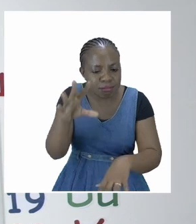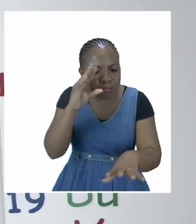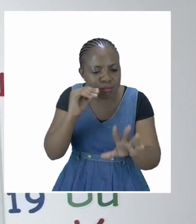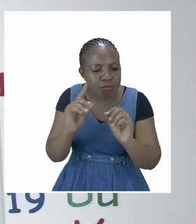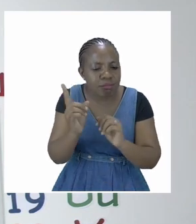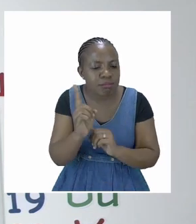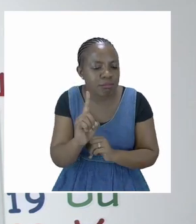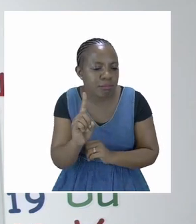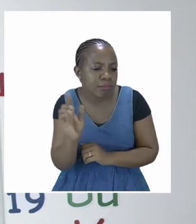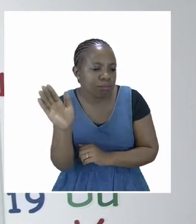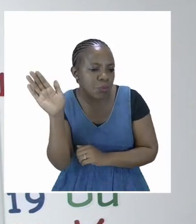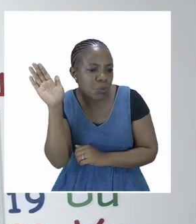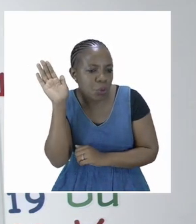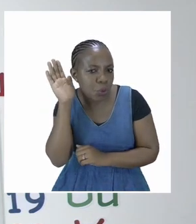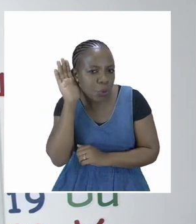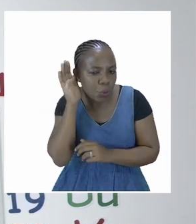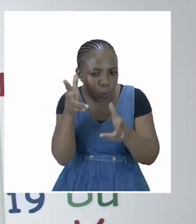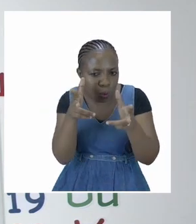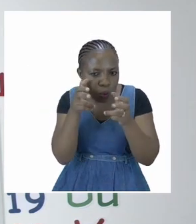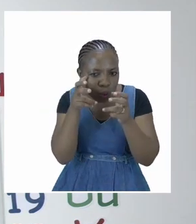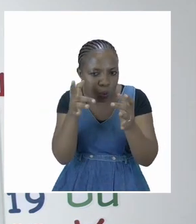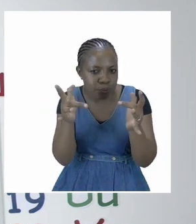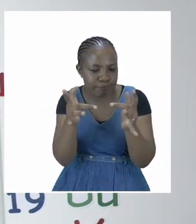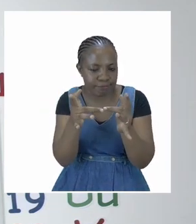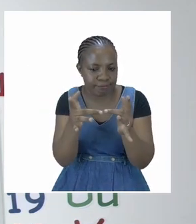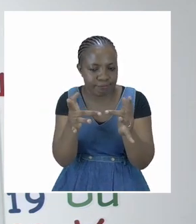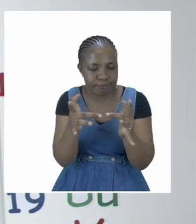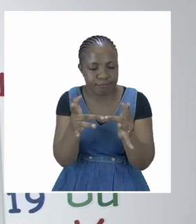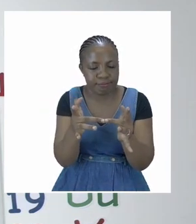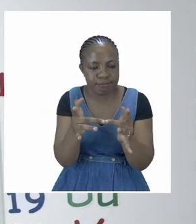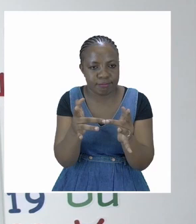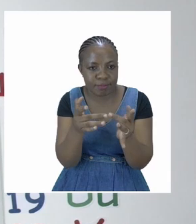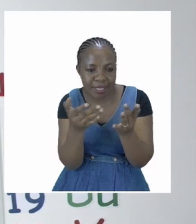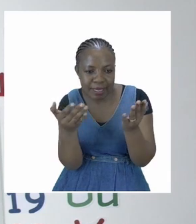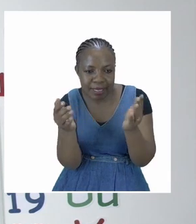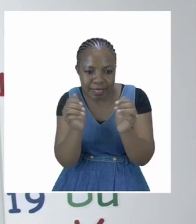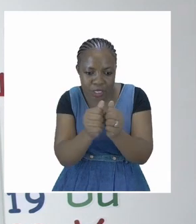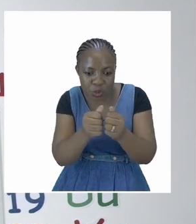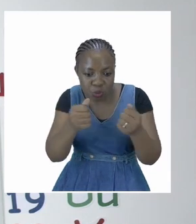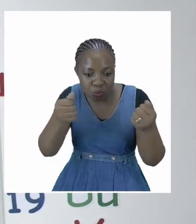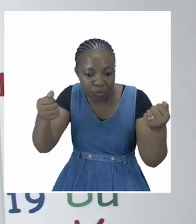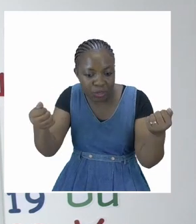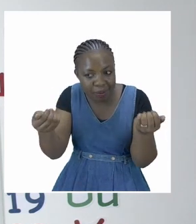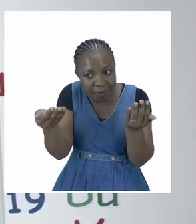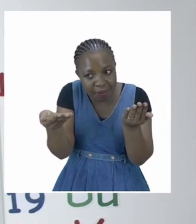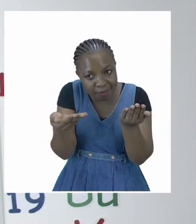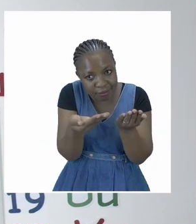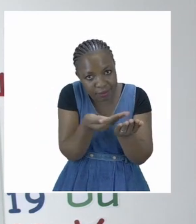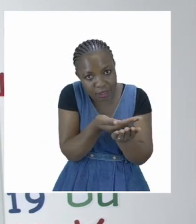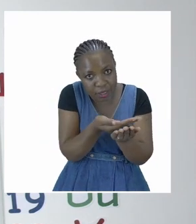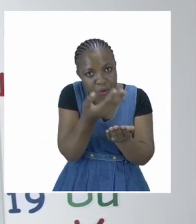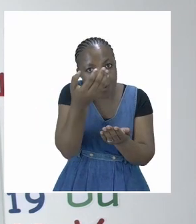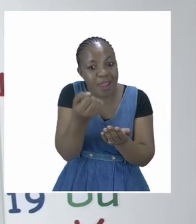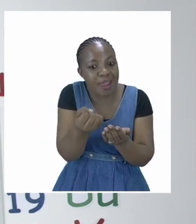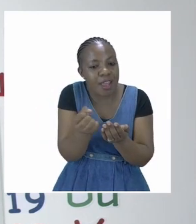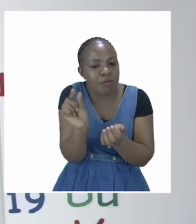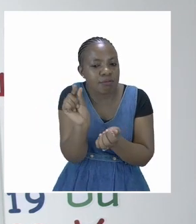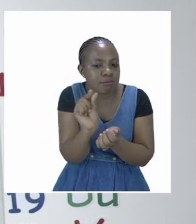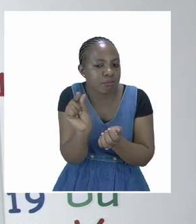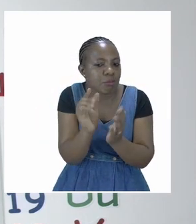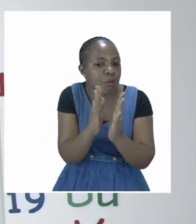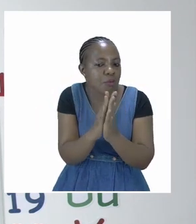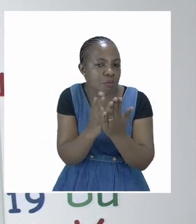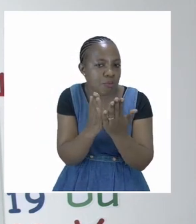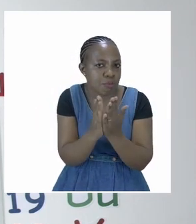or watching online. Inside the newspapers, there is an insert of the lesson